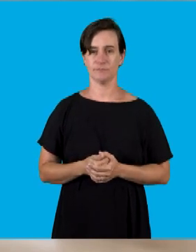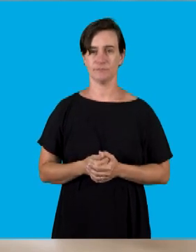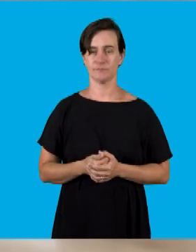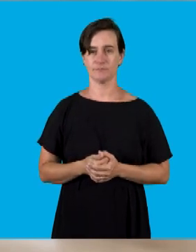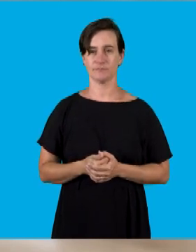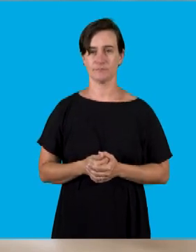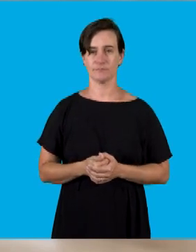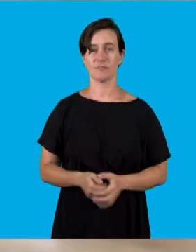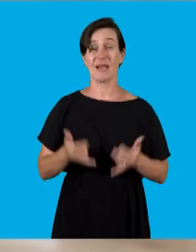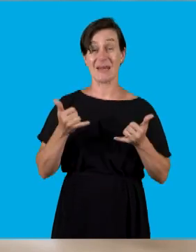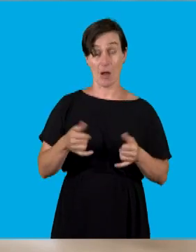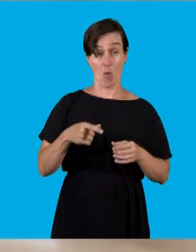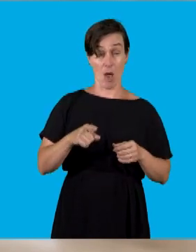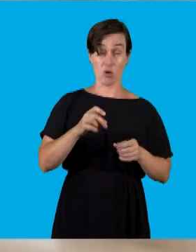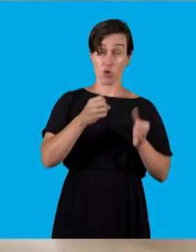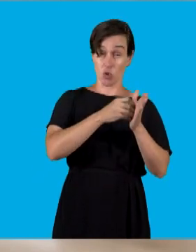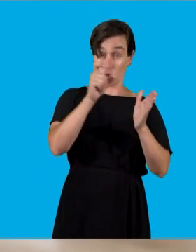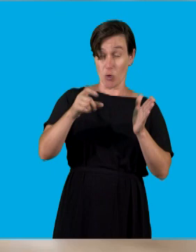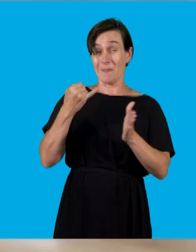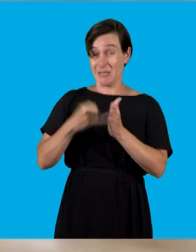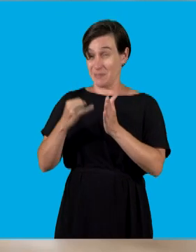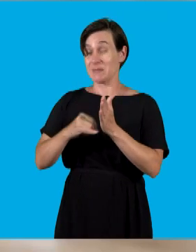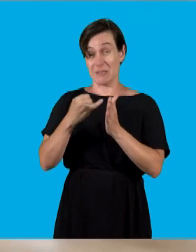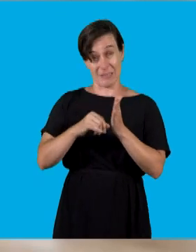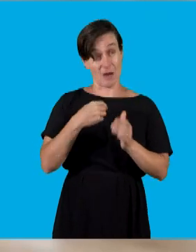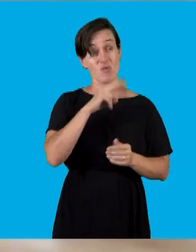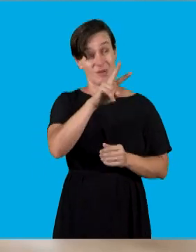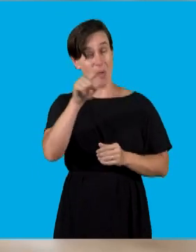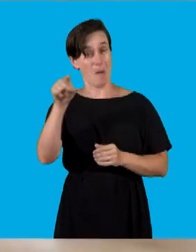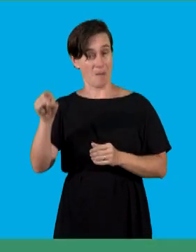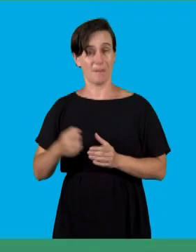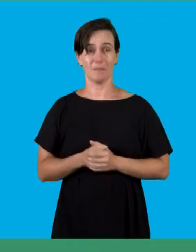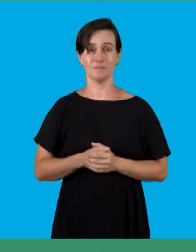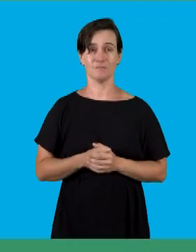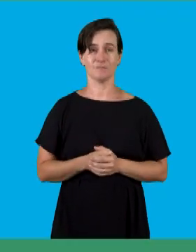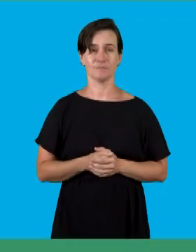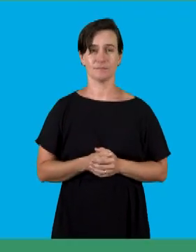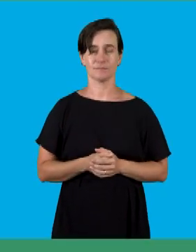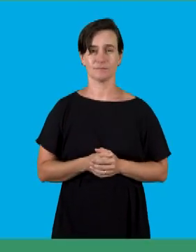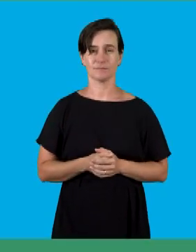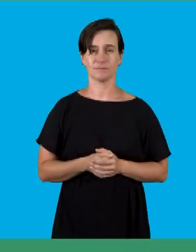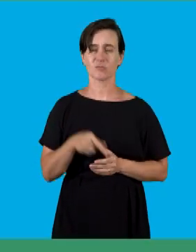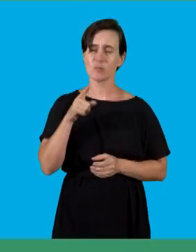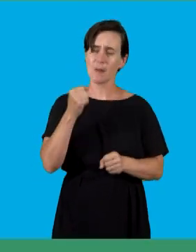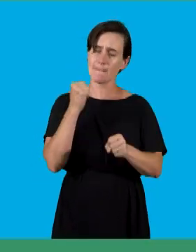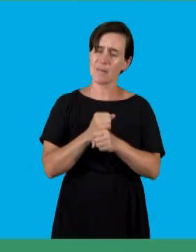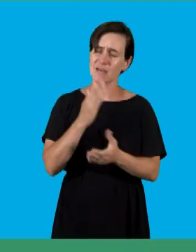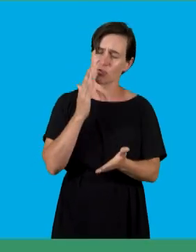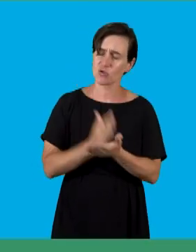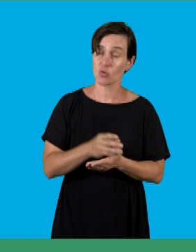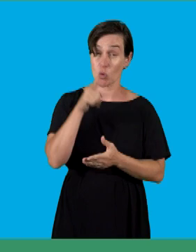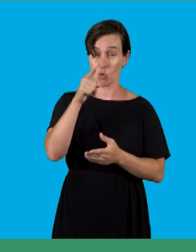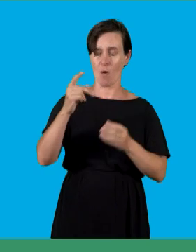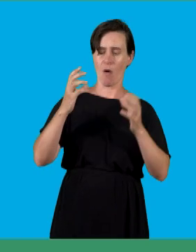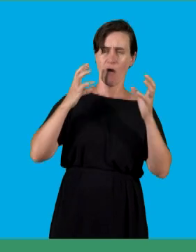Let's then look at our common errors that you can make. Double check, grade 11s, that you